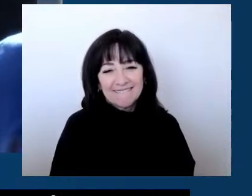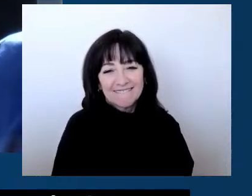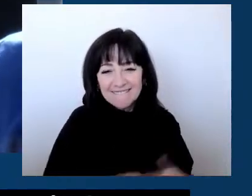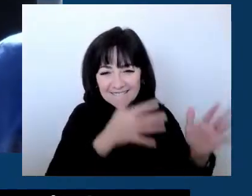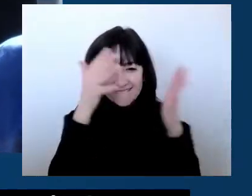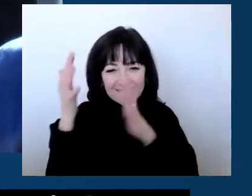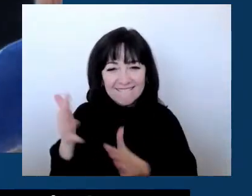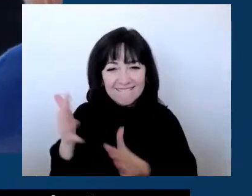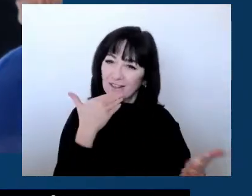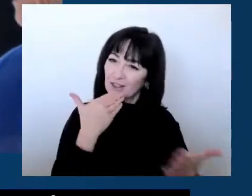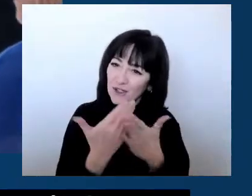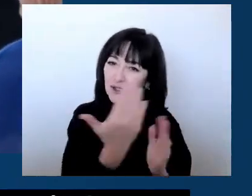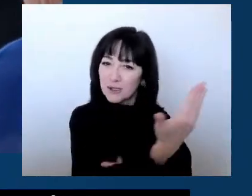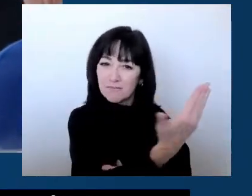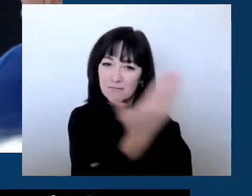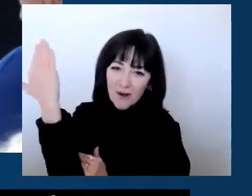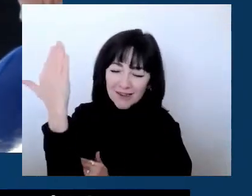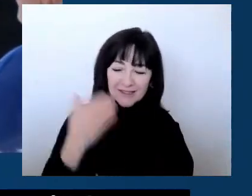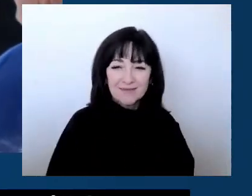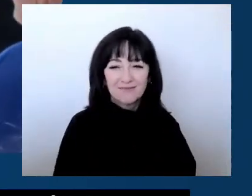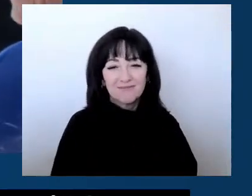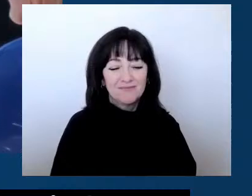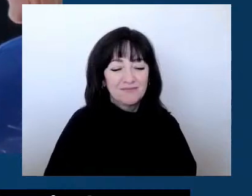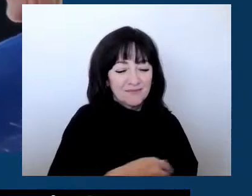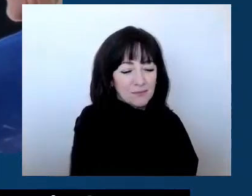Good morning.